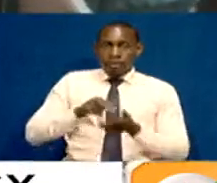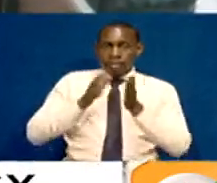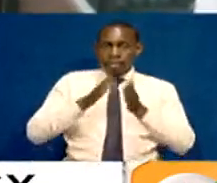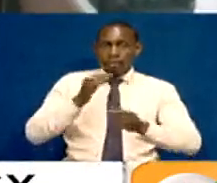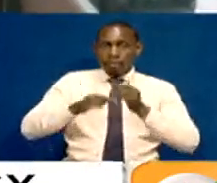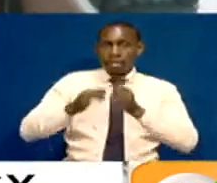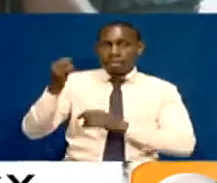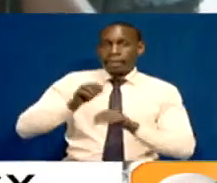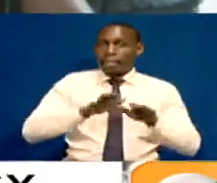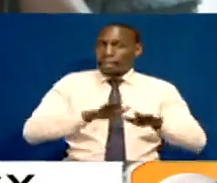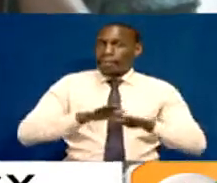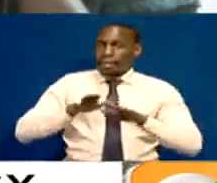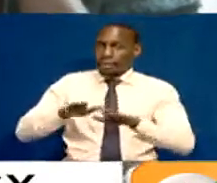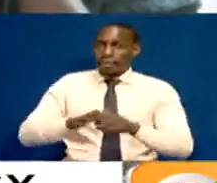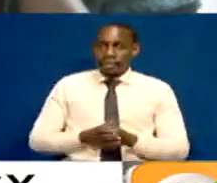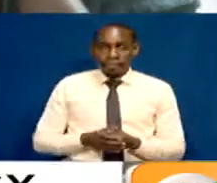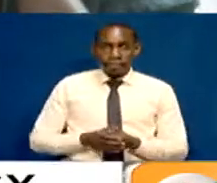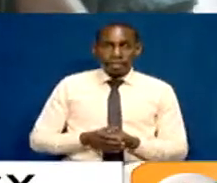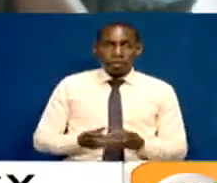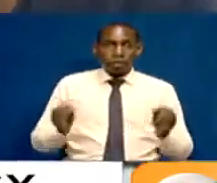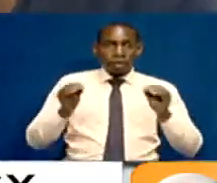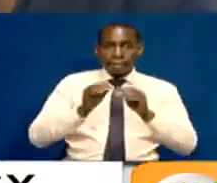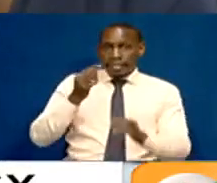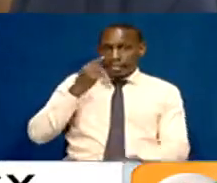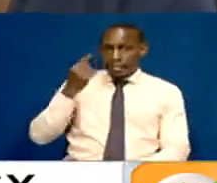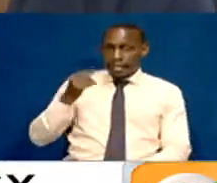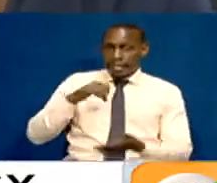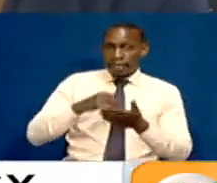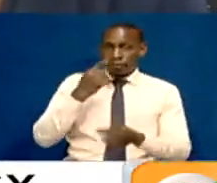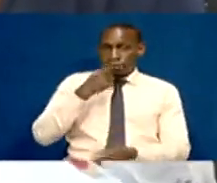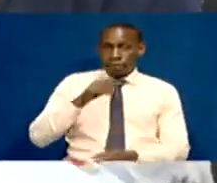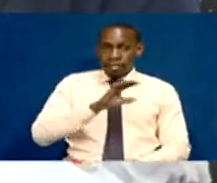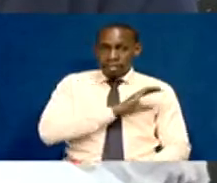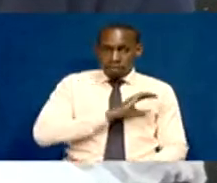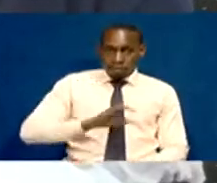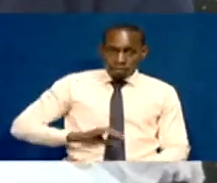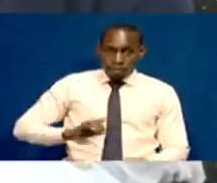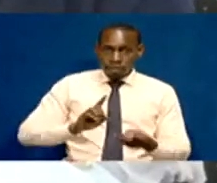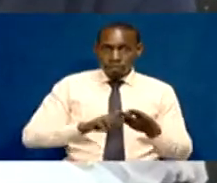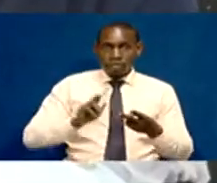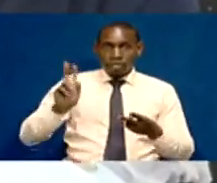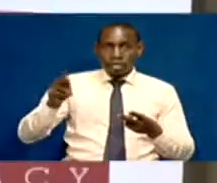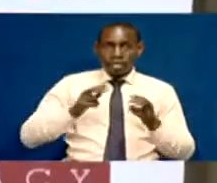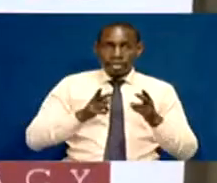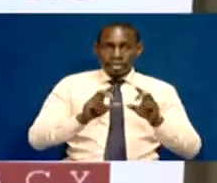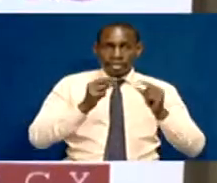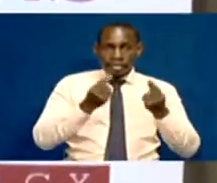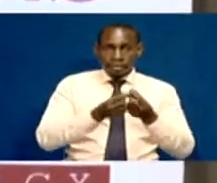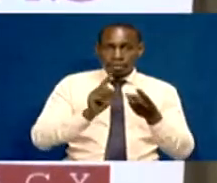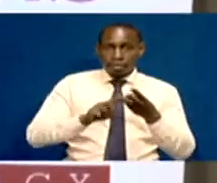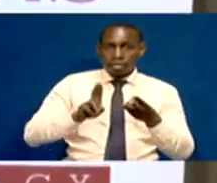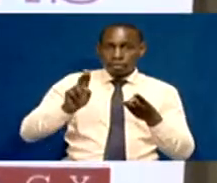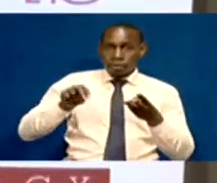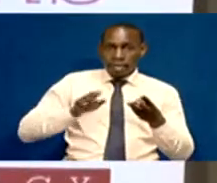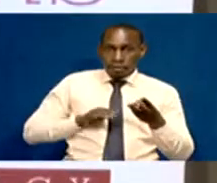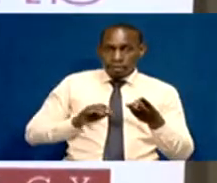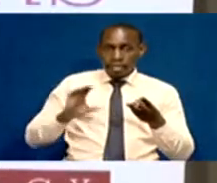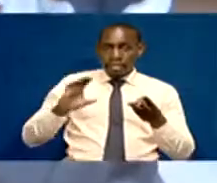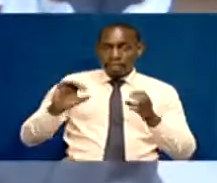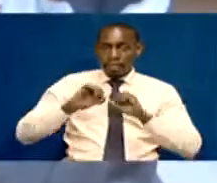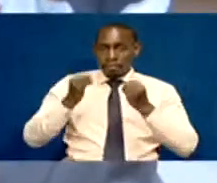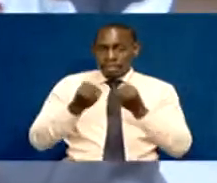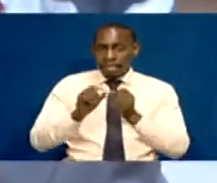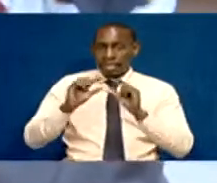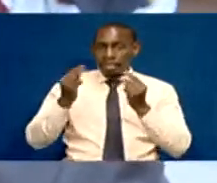ongoing political campaigns. In a meeting which brought together the Commission, Kenya Editors Guild, UN Women and civil